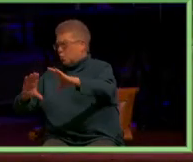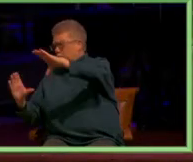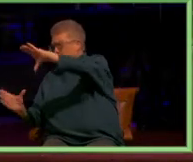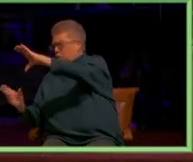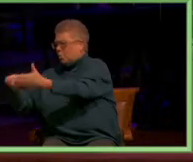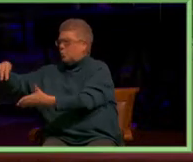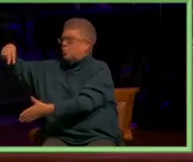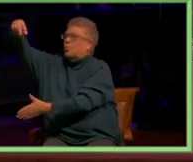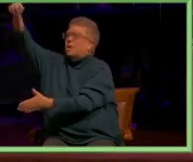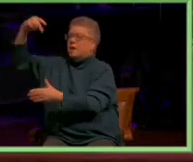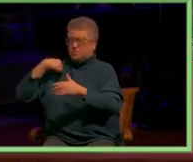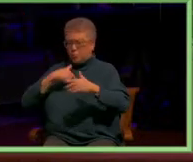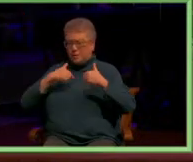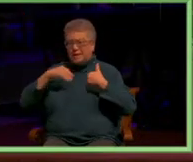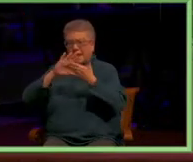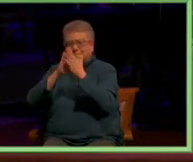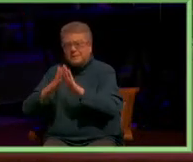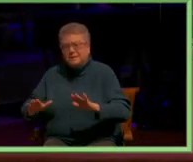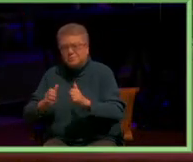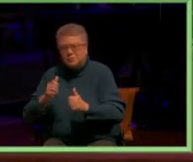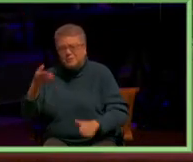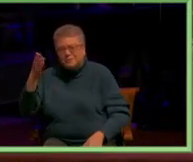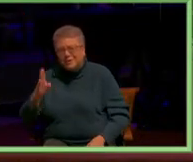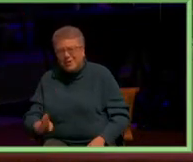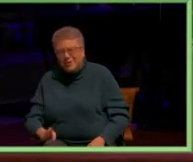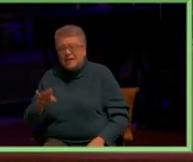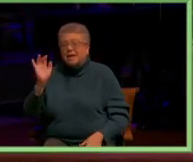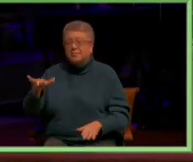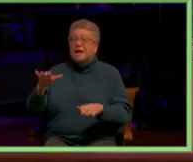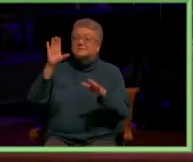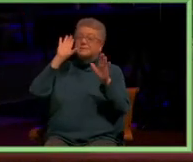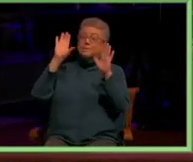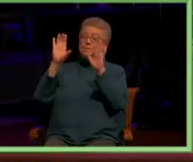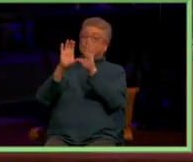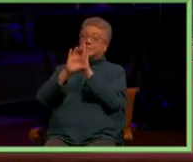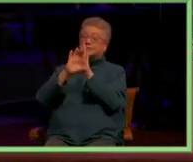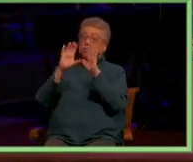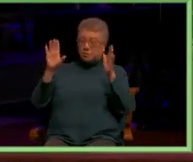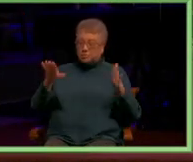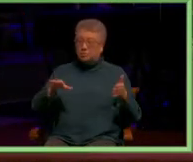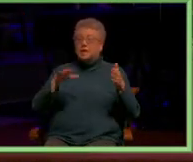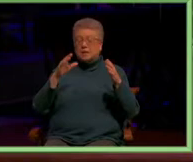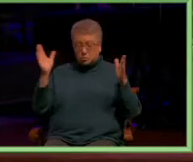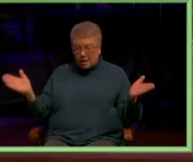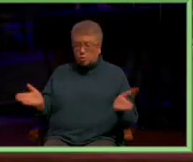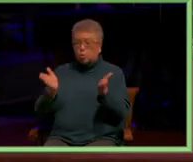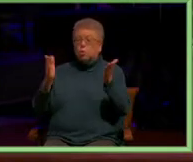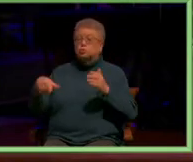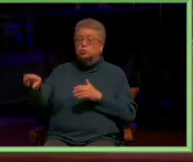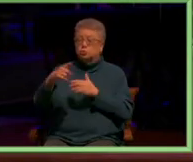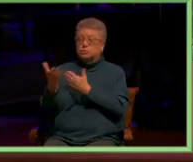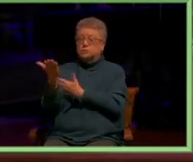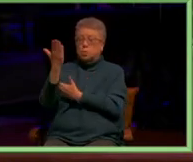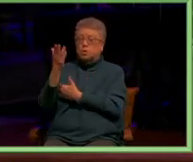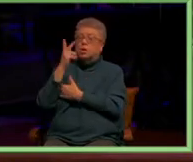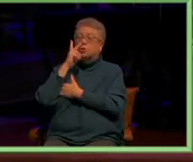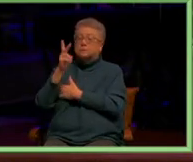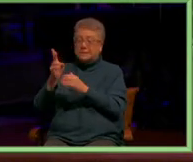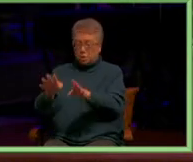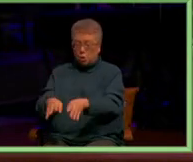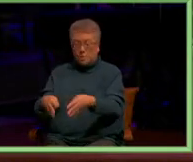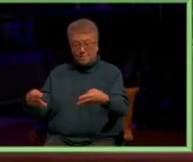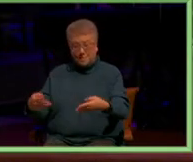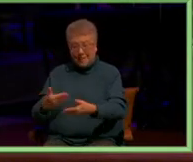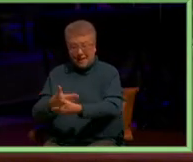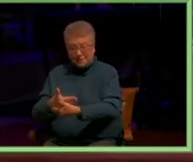so that we could have peace with God. This is the picture, brothers and sisters. I encourage you this morning. When you see your manger scenes, my wife